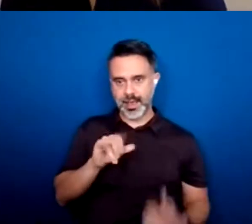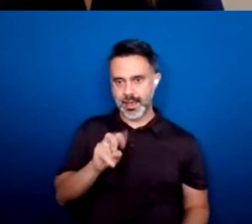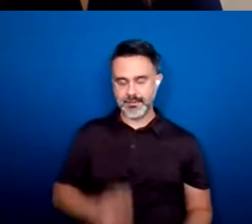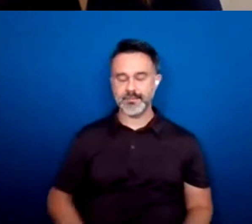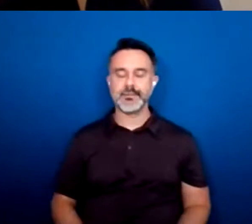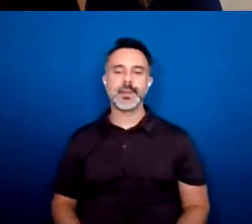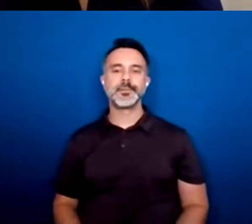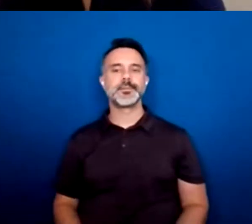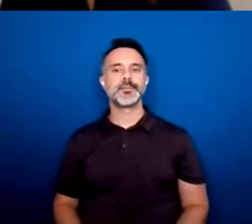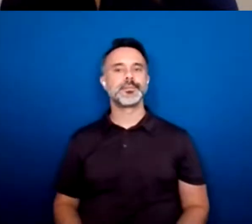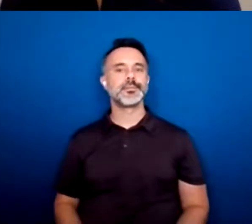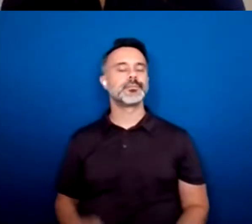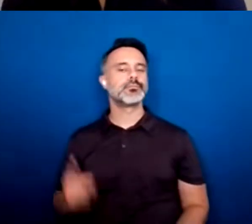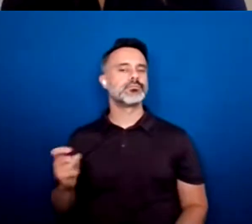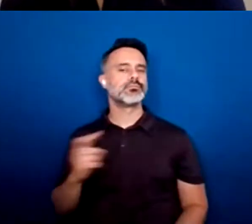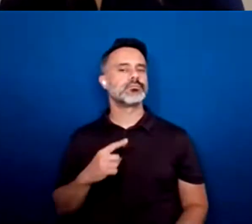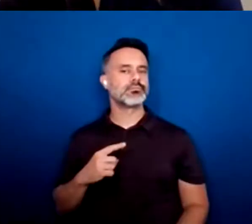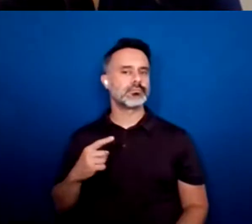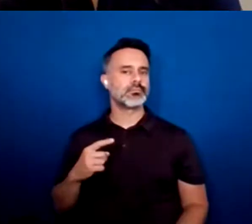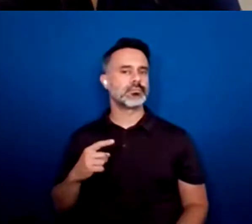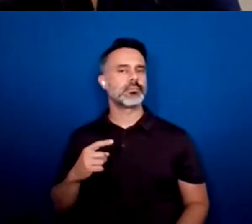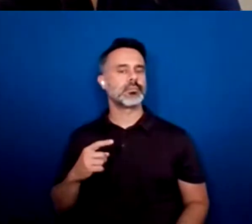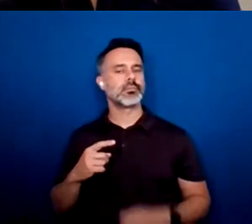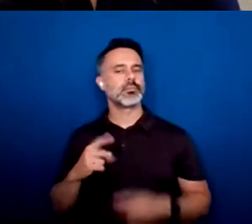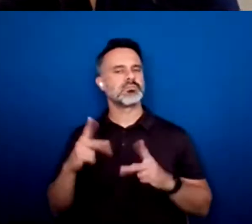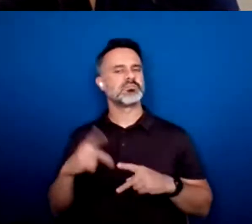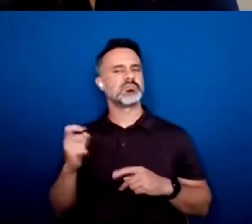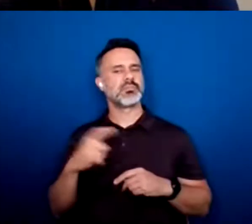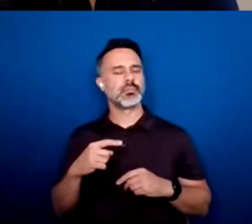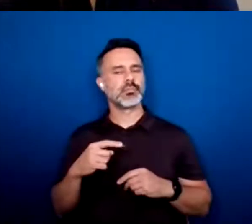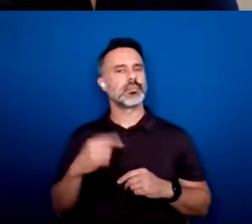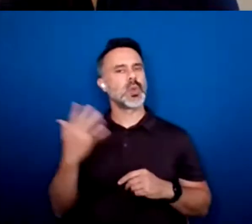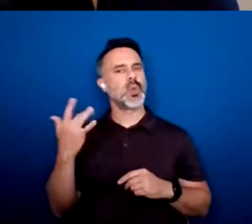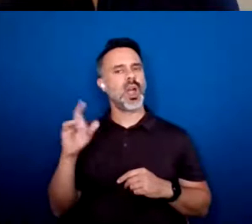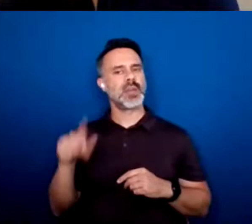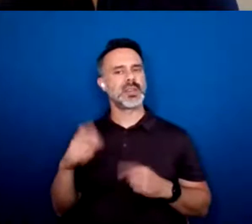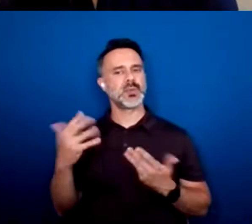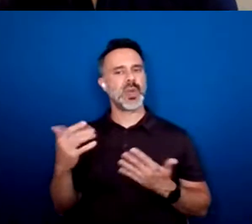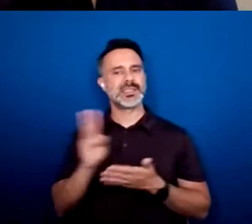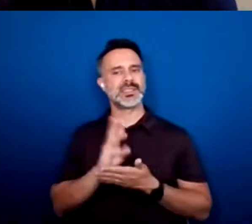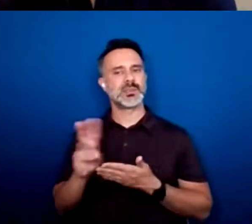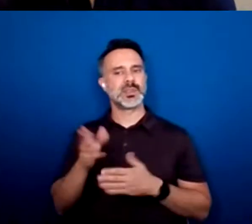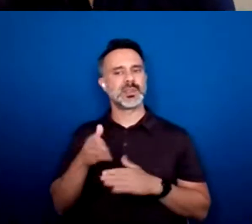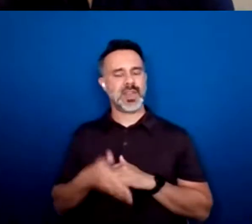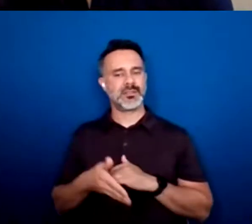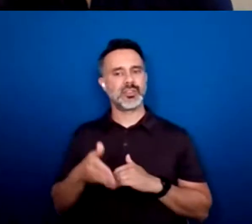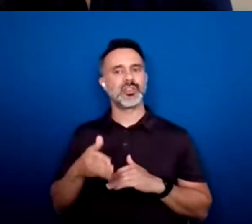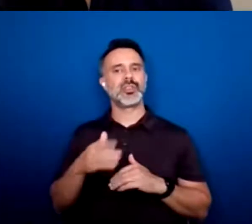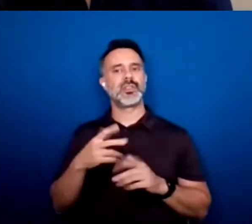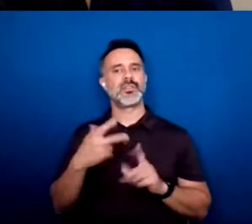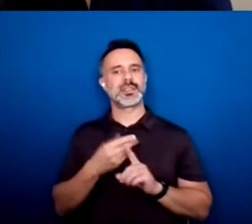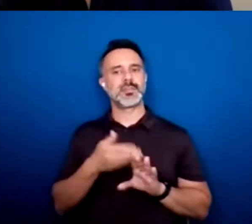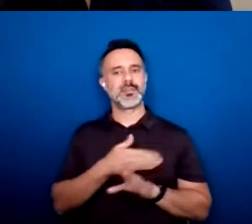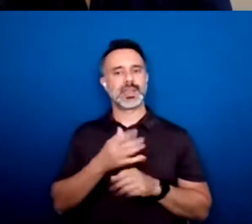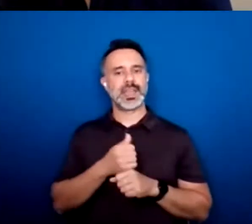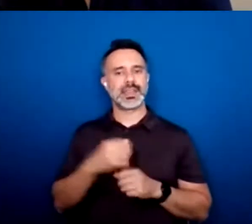Trina asks, why does a person have to wait 6 weeks after the vaccination before getting an x-ray? I don't think they